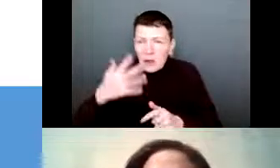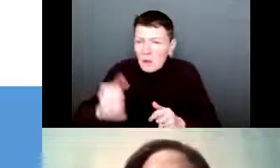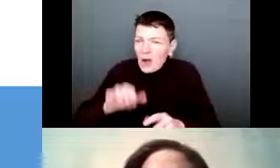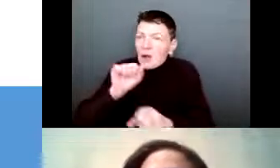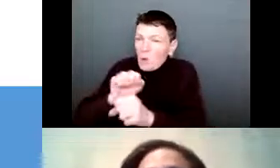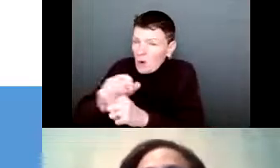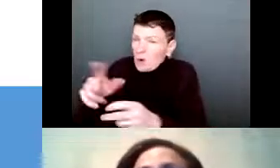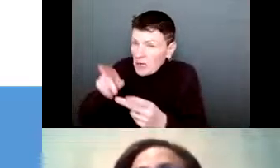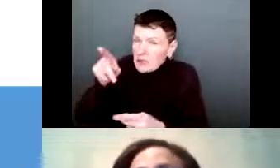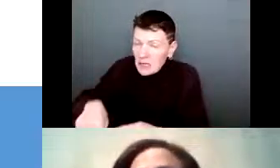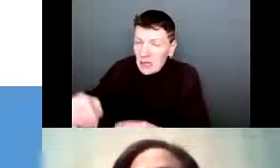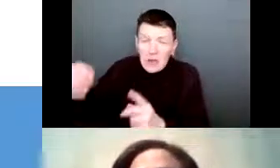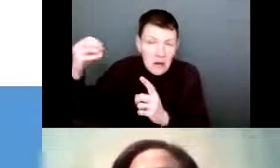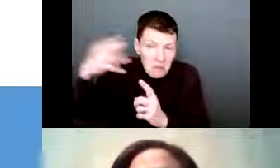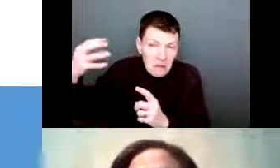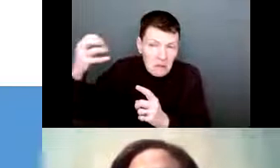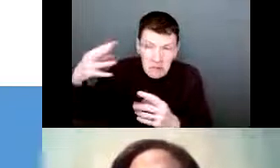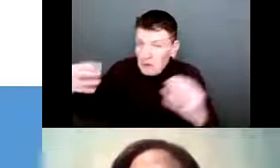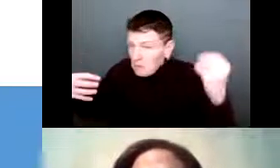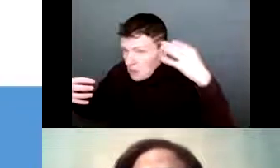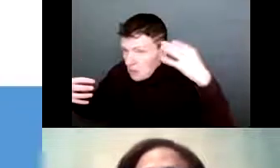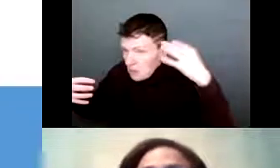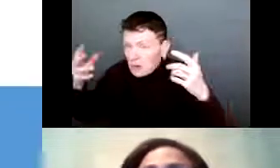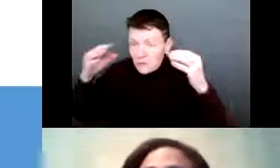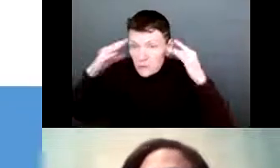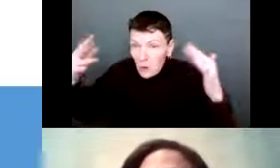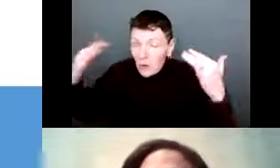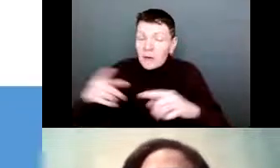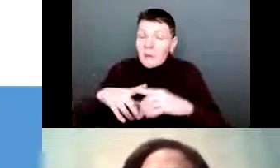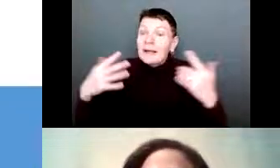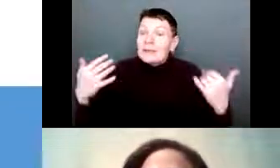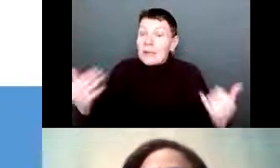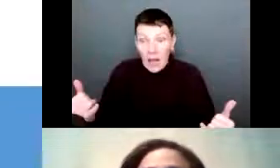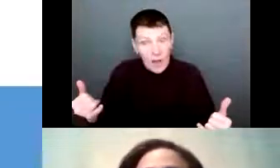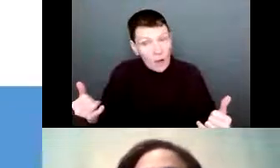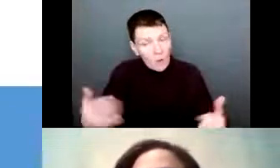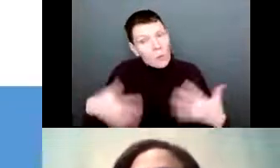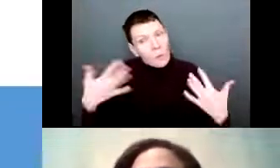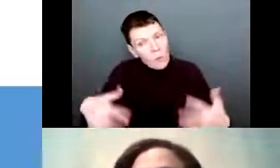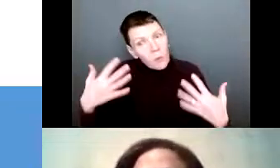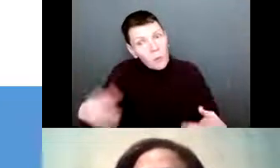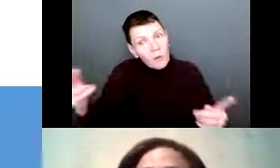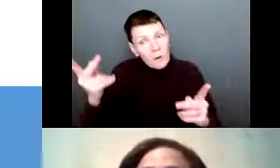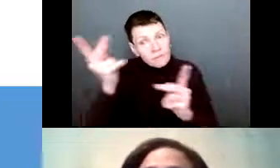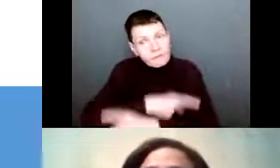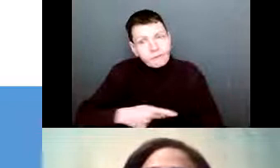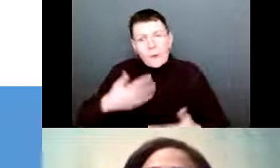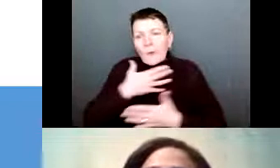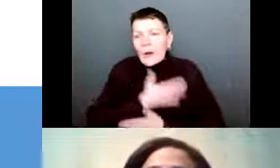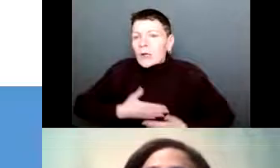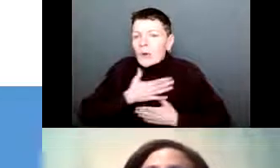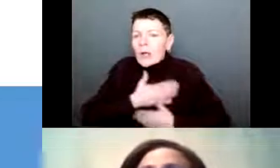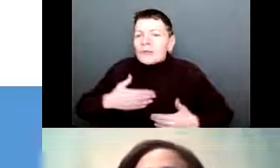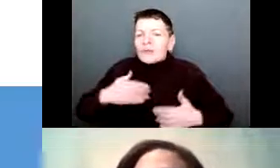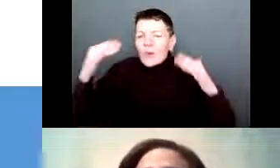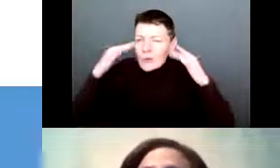workplace. But what is bringing us today now is recreational noise. And what is recreational noise? Is this noise